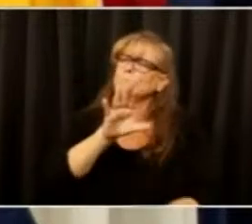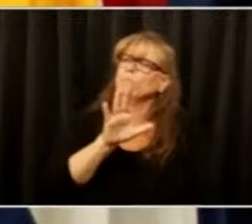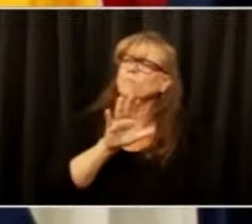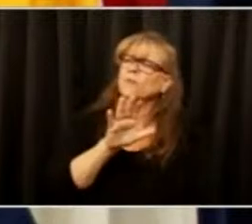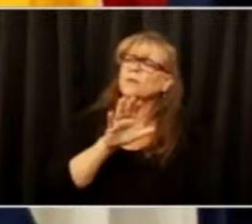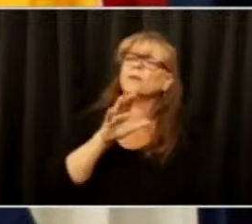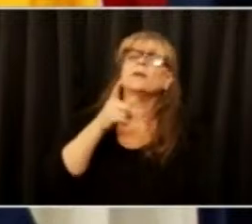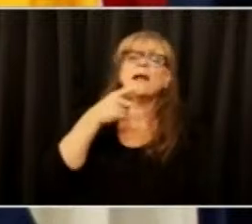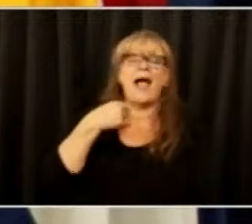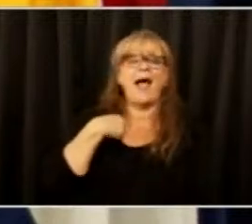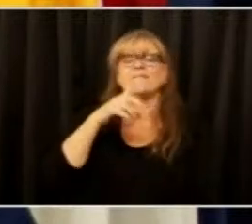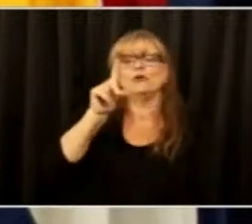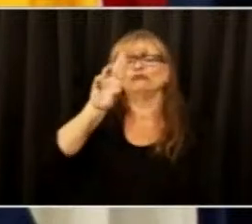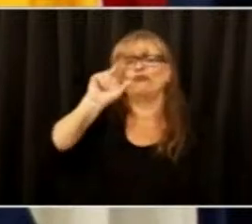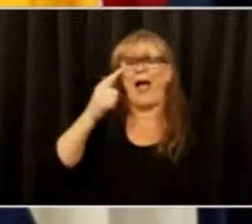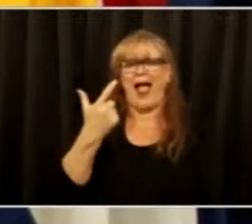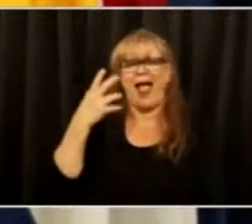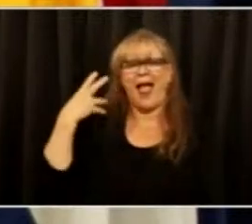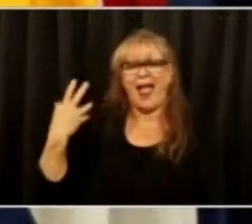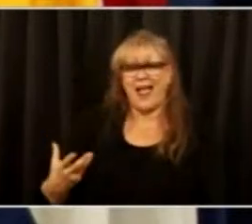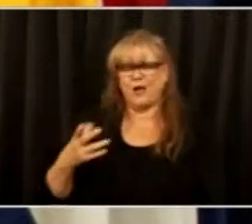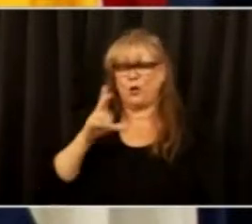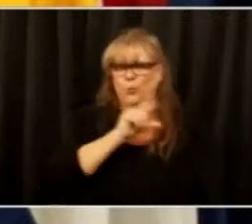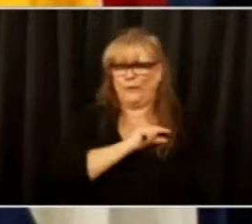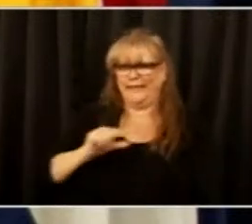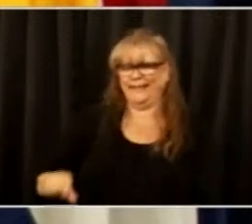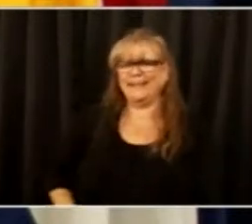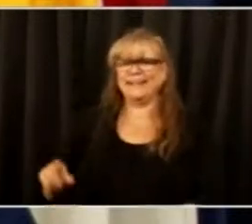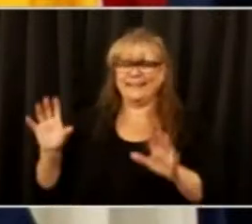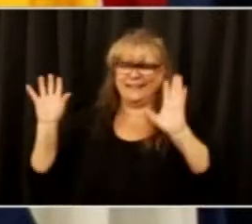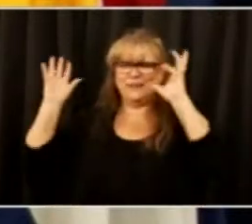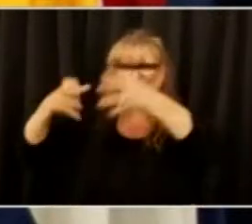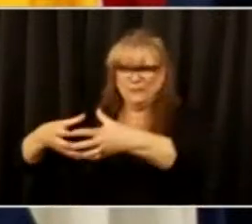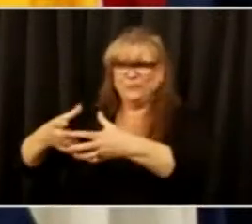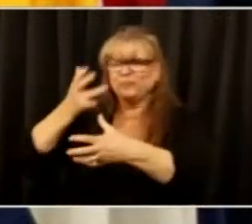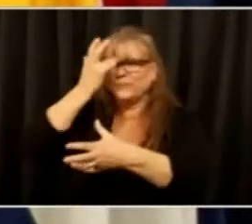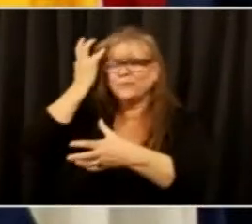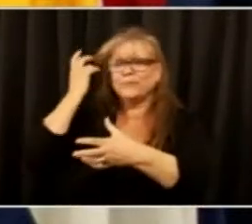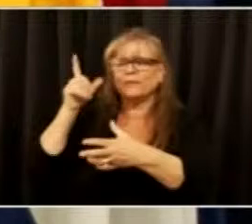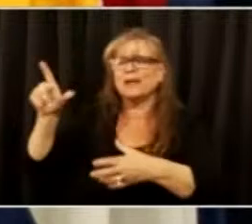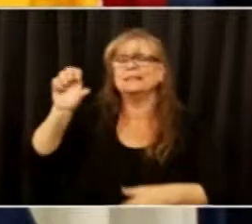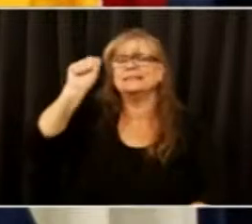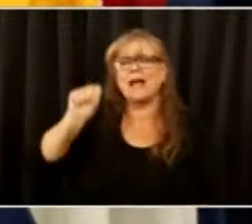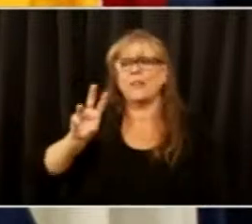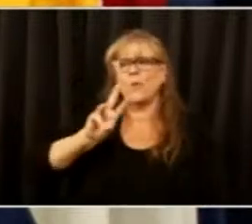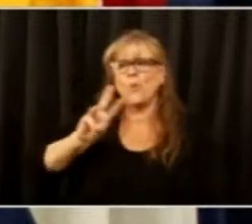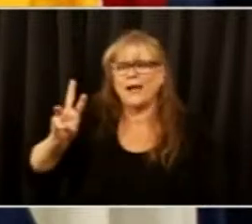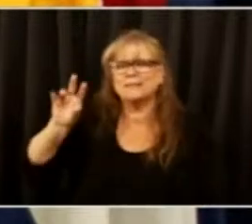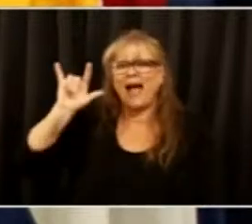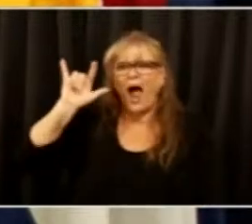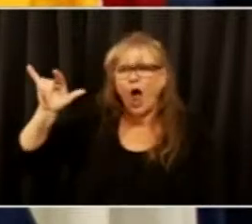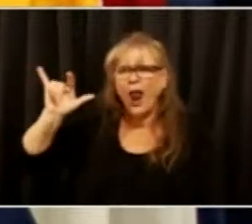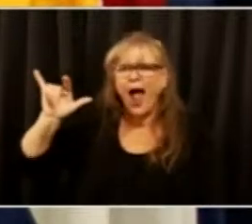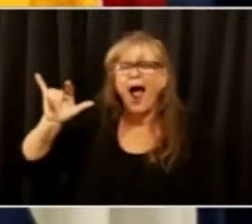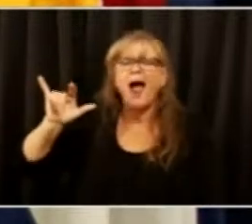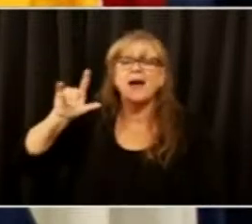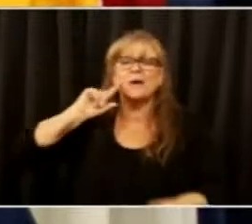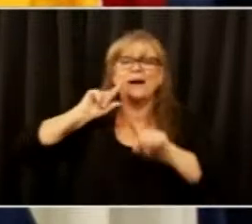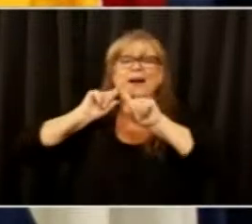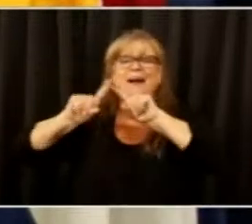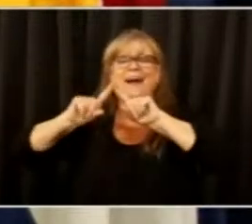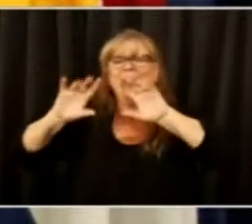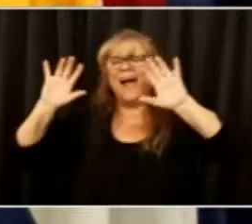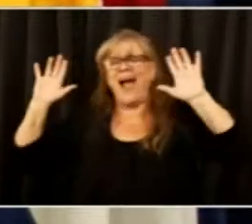clinic. And I also went to a Southwest Airlines clinic where you got free frequent flyer miles. So everything under the sun. I mentioned the bacon margaritas